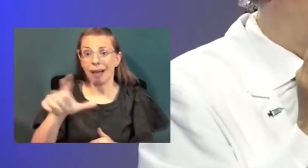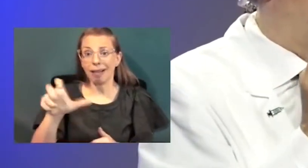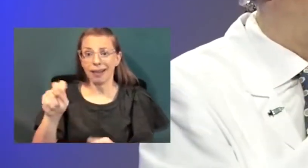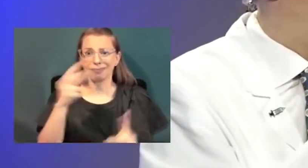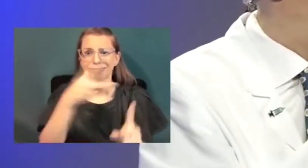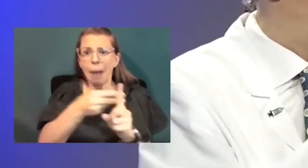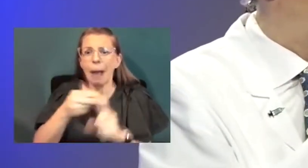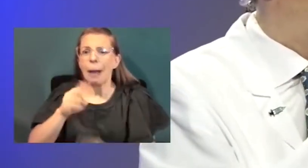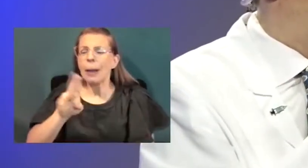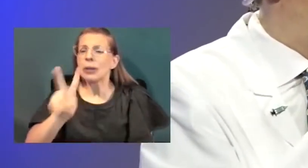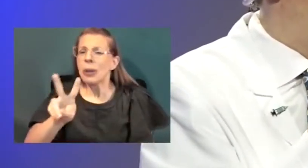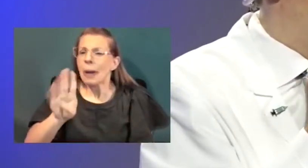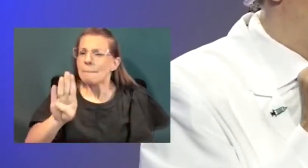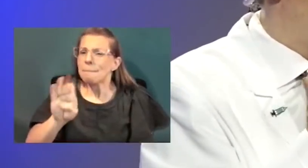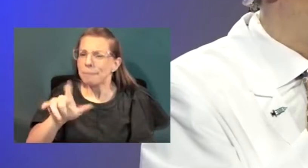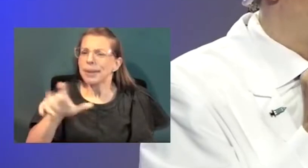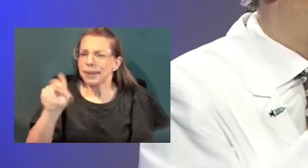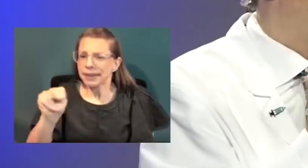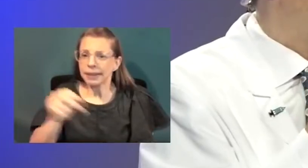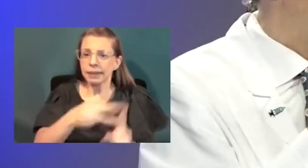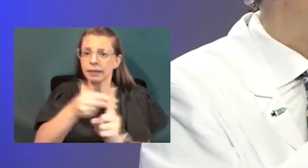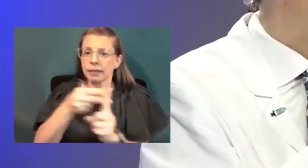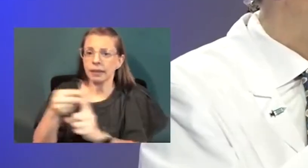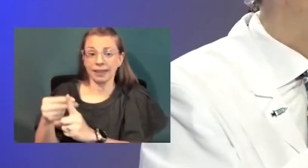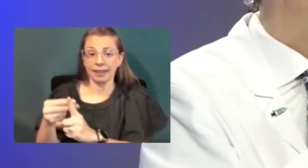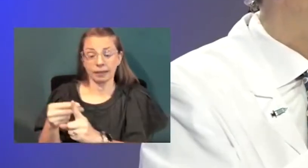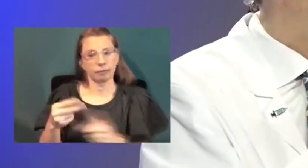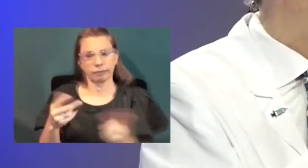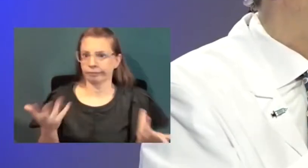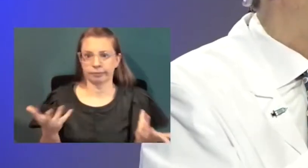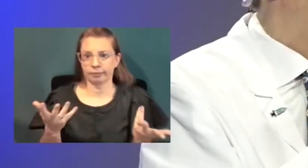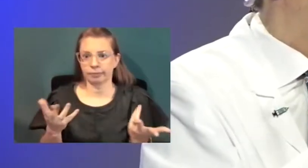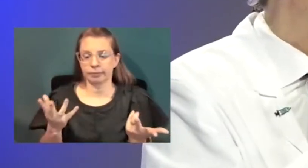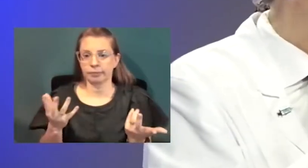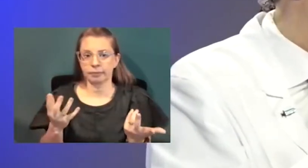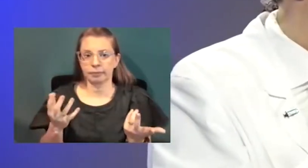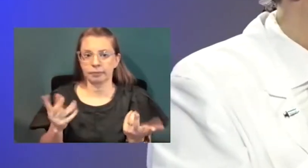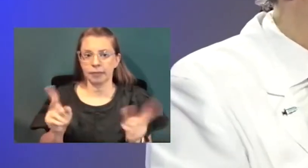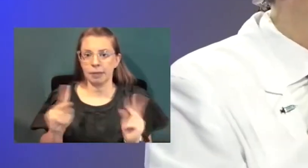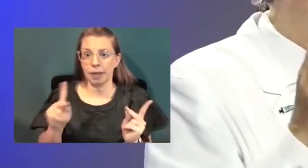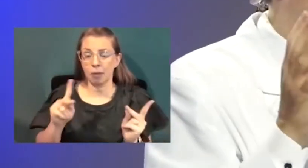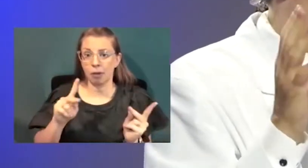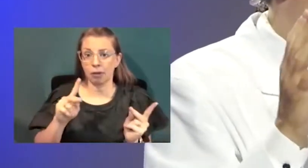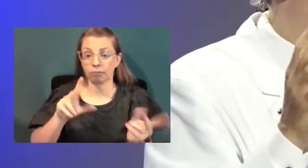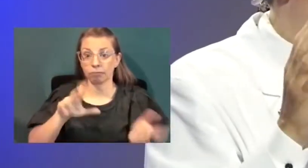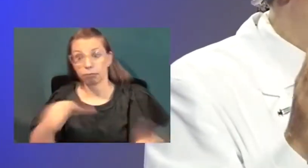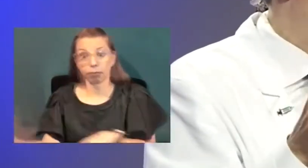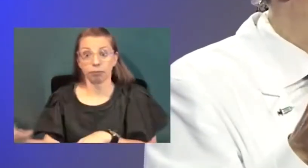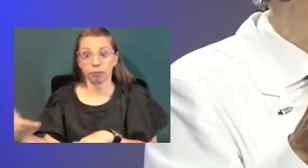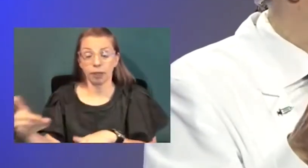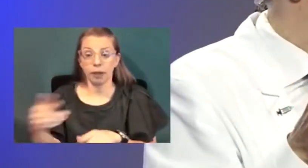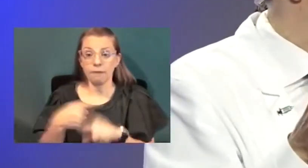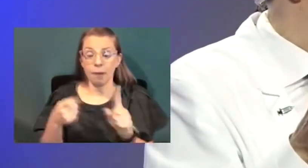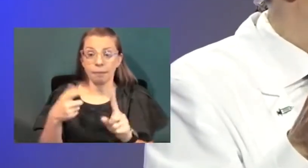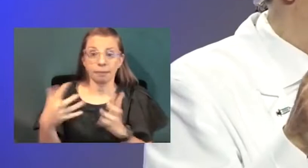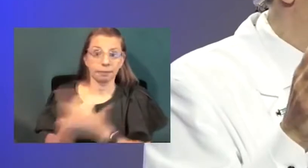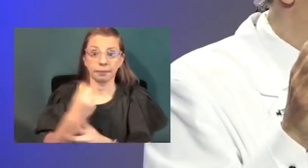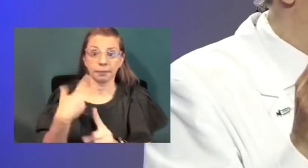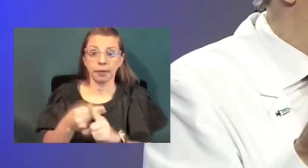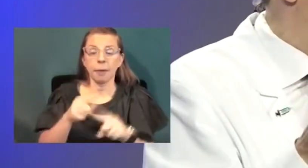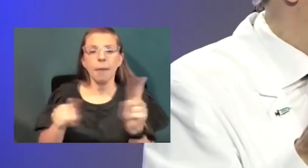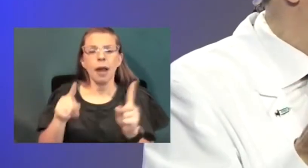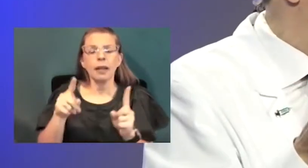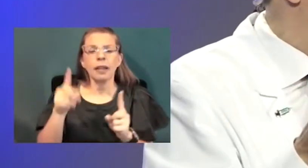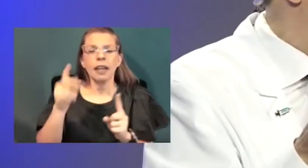billion doses. And we're just not seeing people fall over dead from it. Now, on the other hand, if you watch the ads, and you see all the